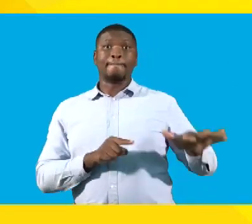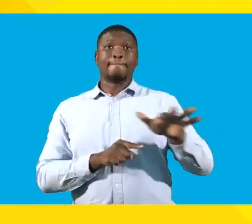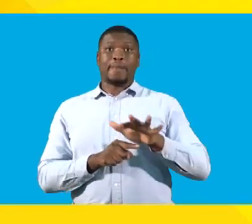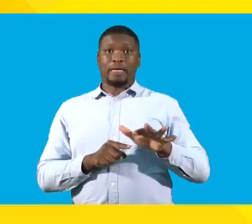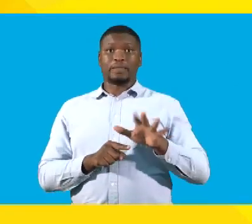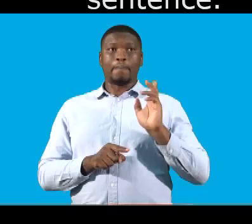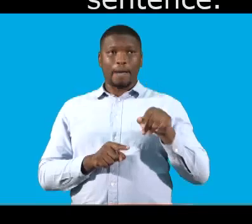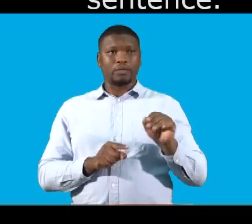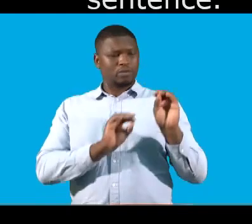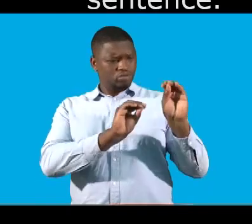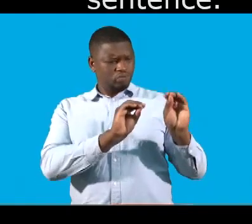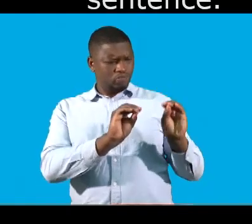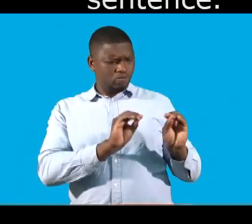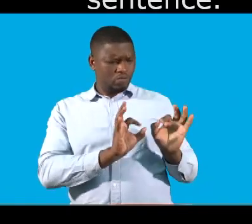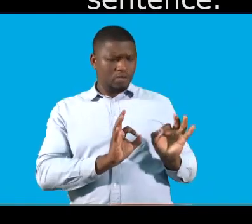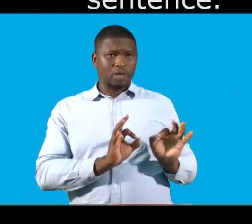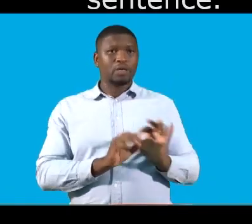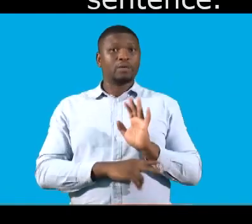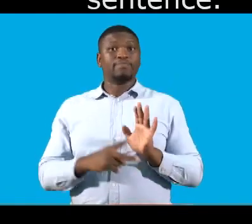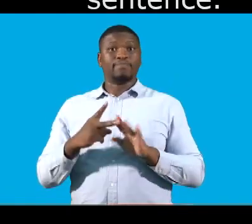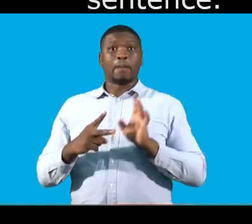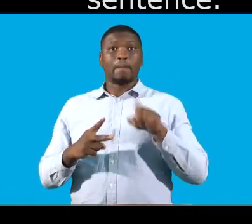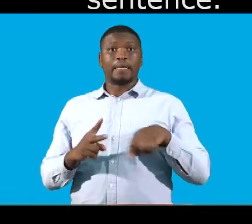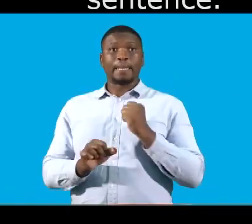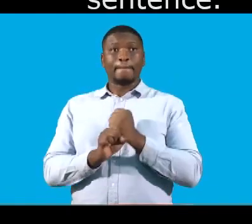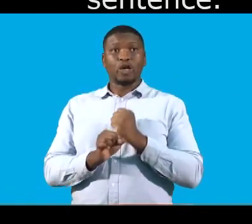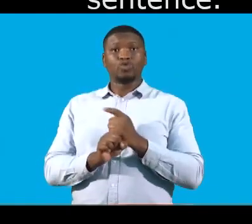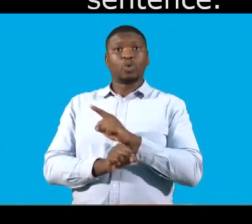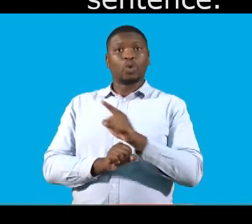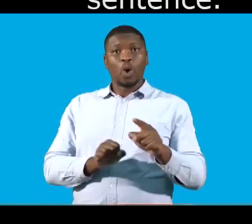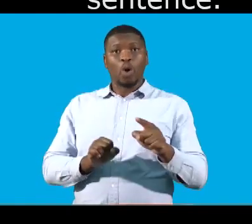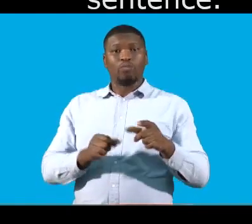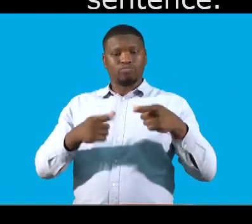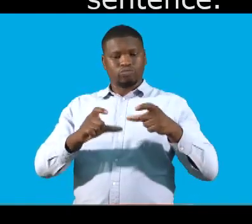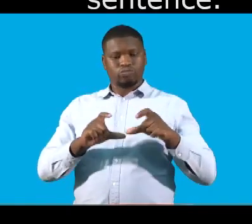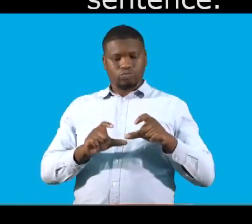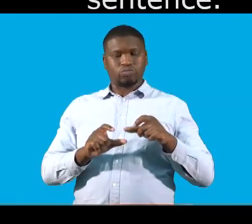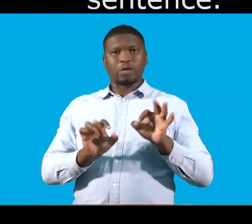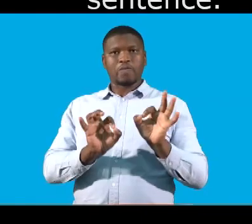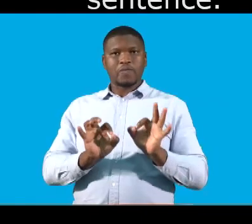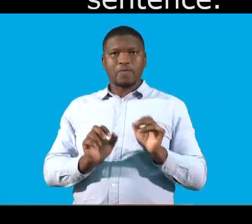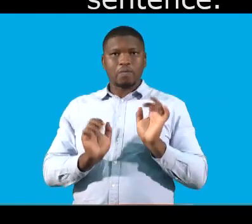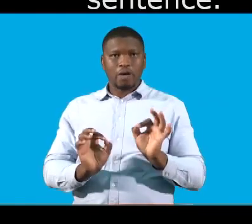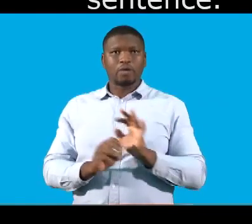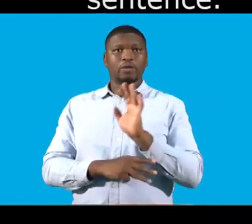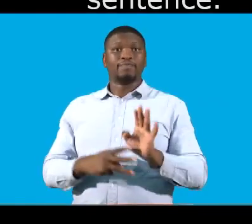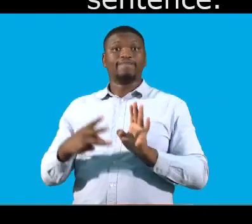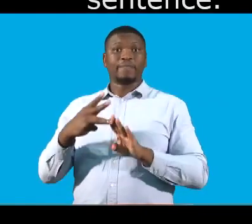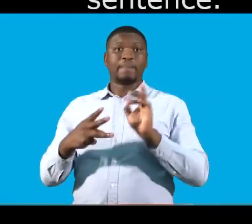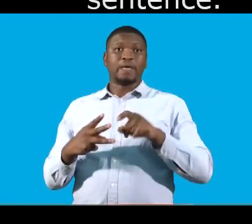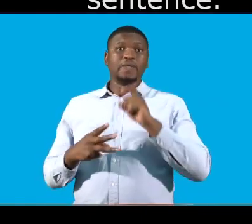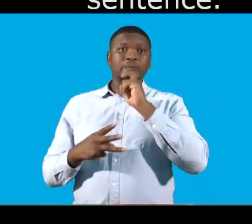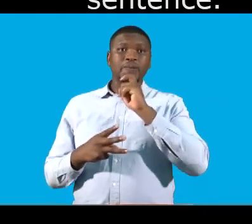Answering techniques. Place. If need, place the points in chronological order. Make sure that your paragraphs flow